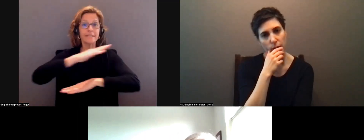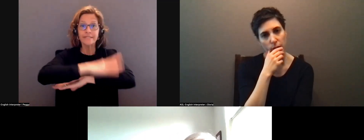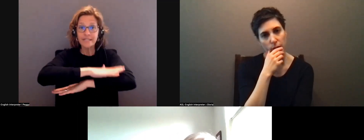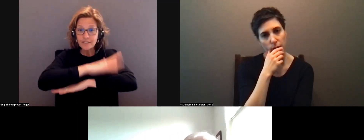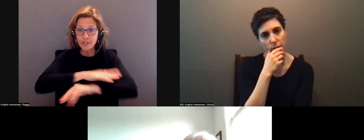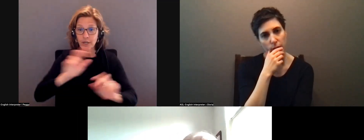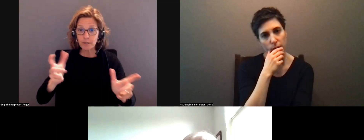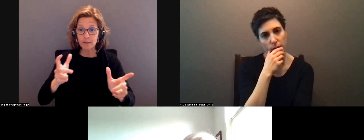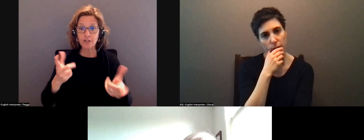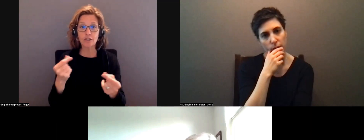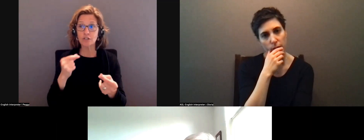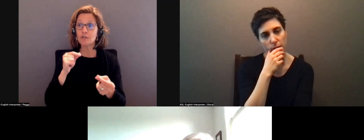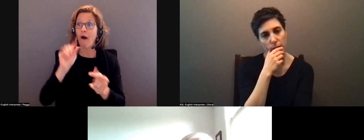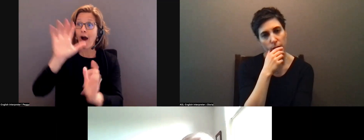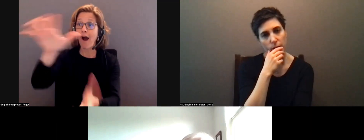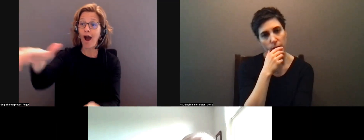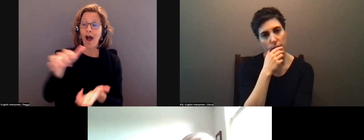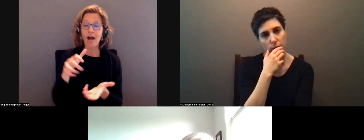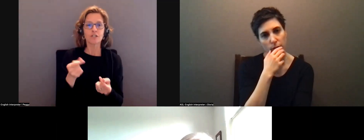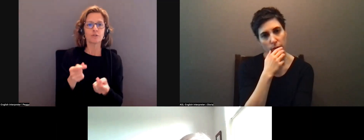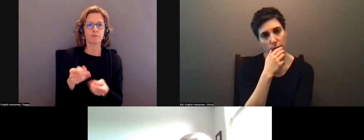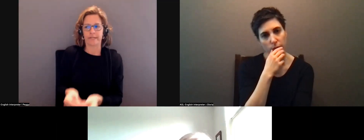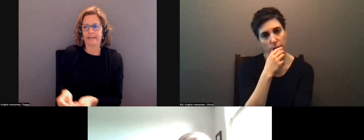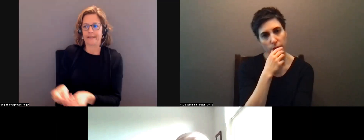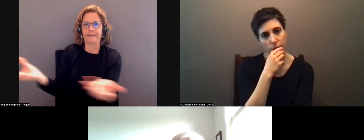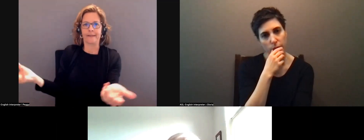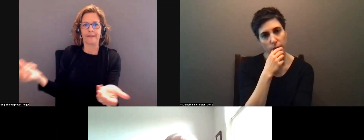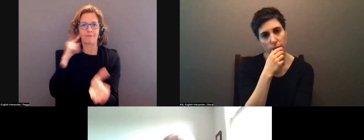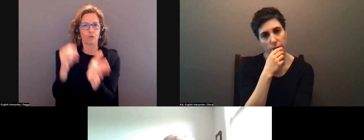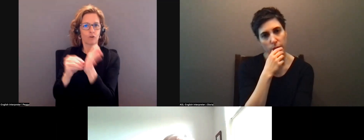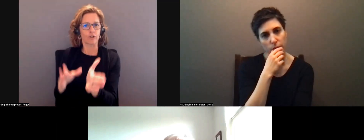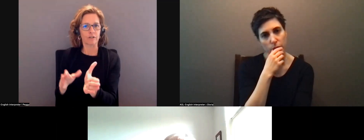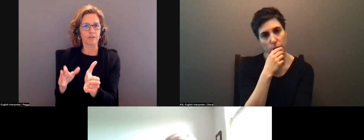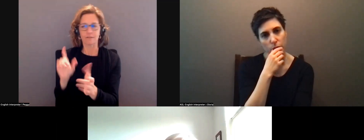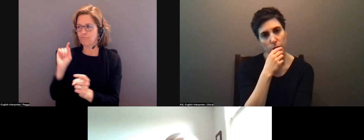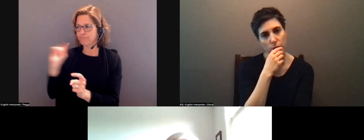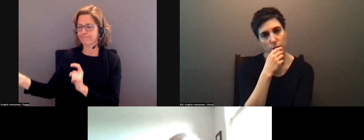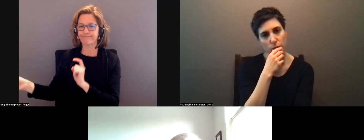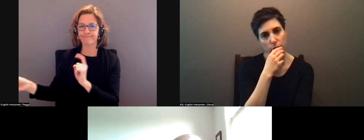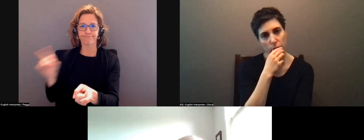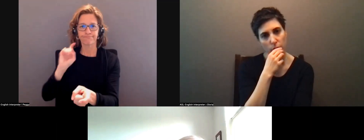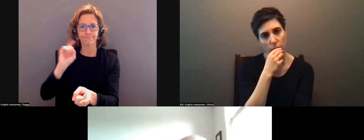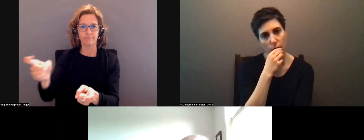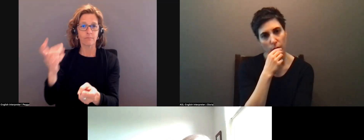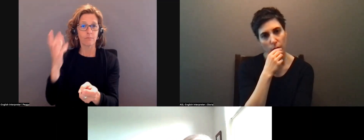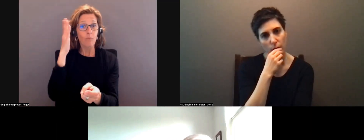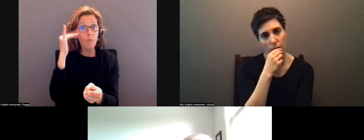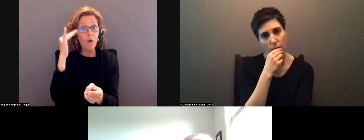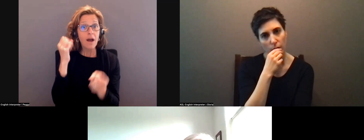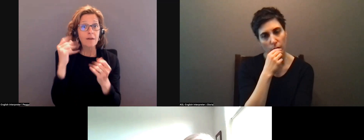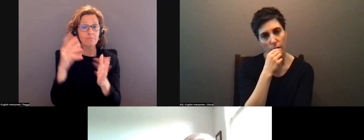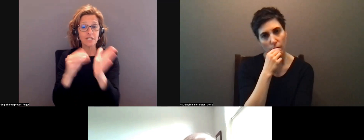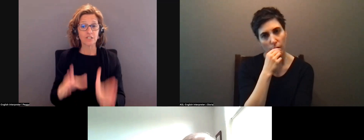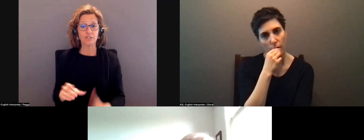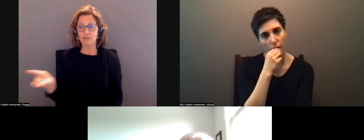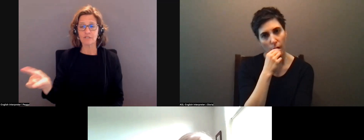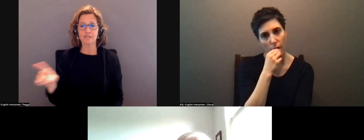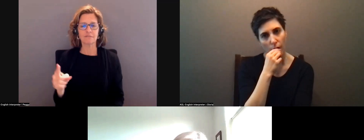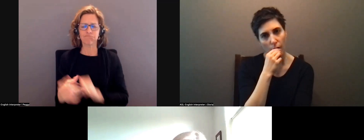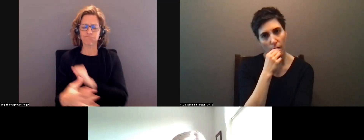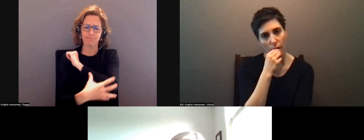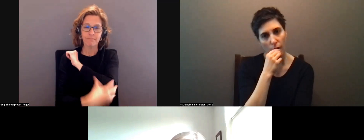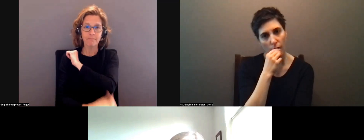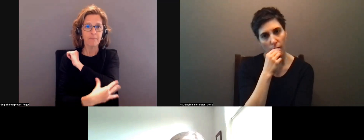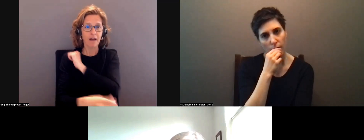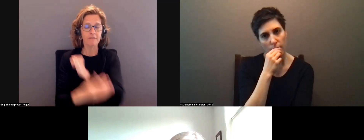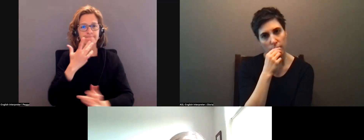computers to our learners, because most of the folks that we provide service to are living in poverty and